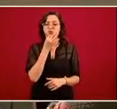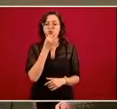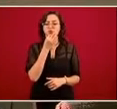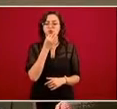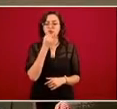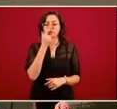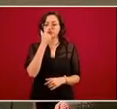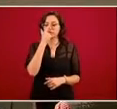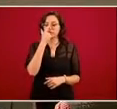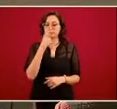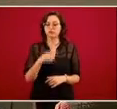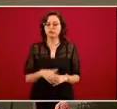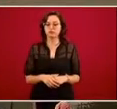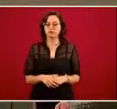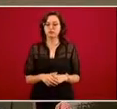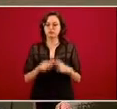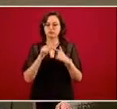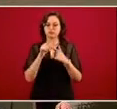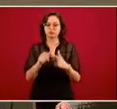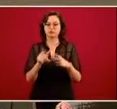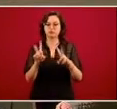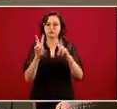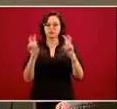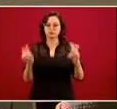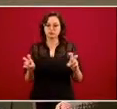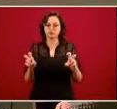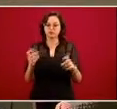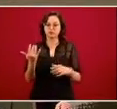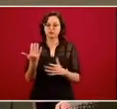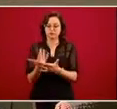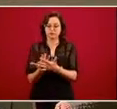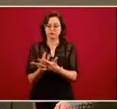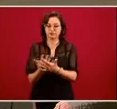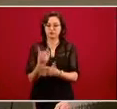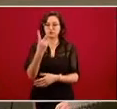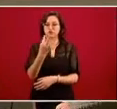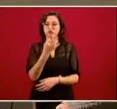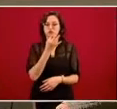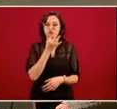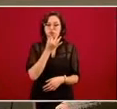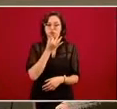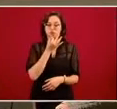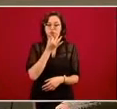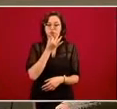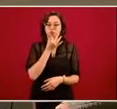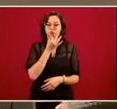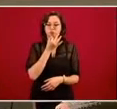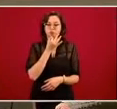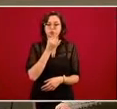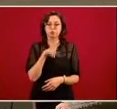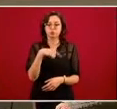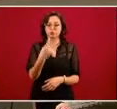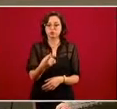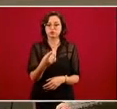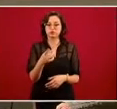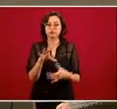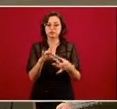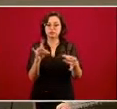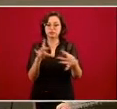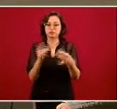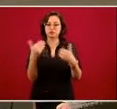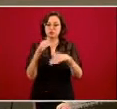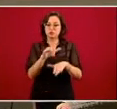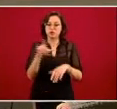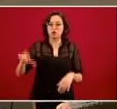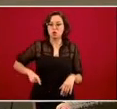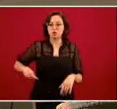protecting the health and the security of all the citizens. Thank you. We have 2 minutes left. You were